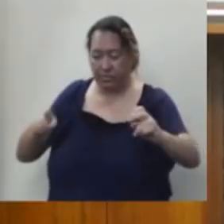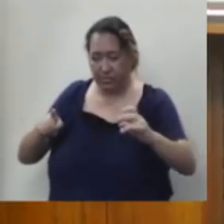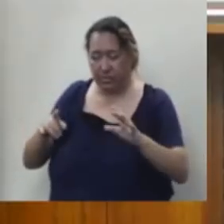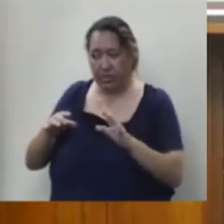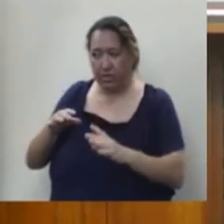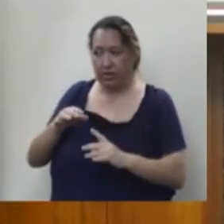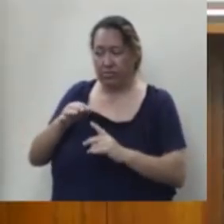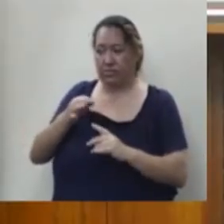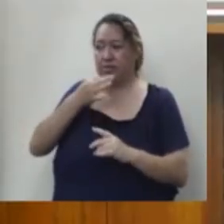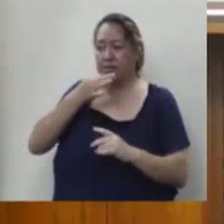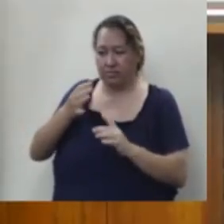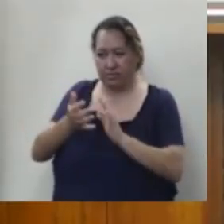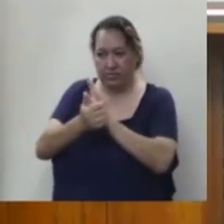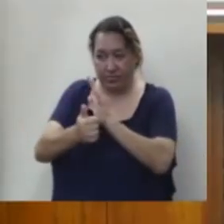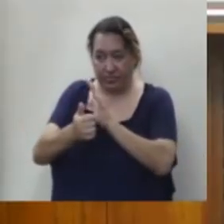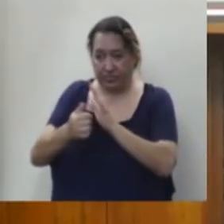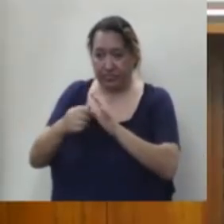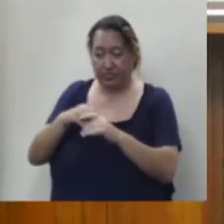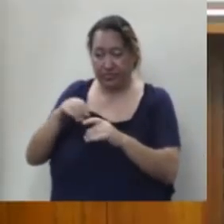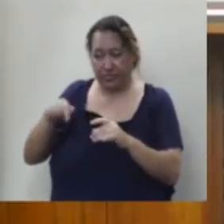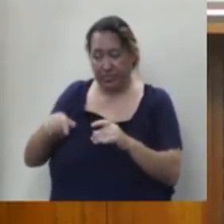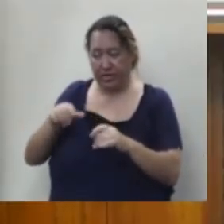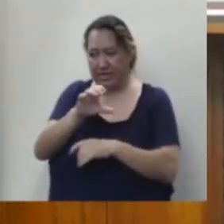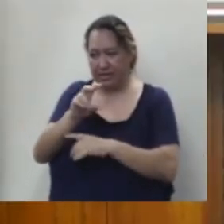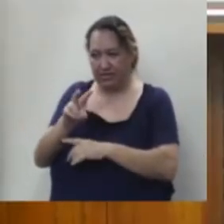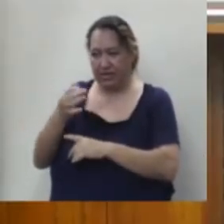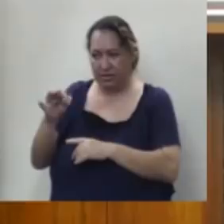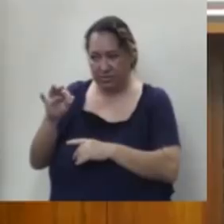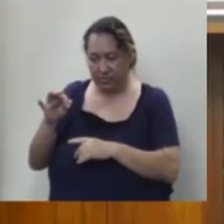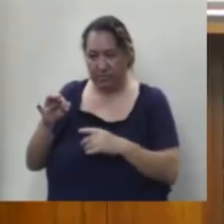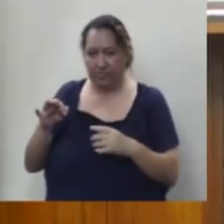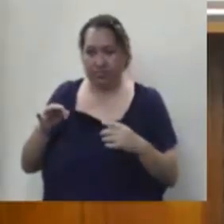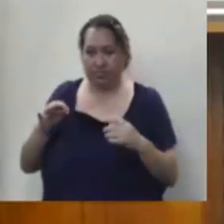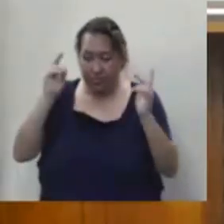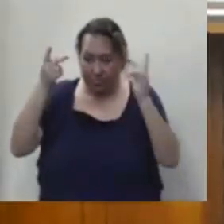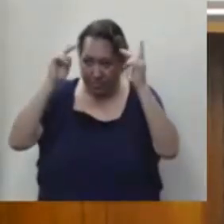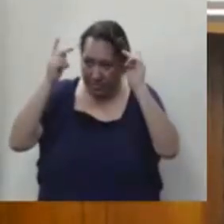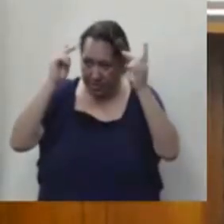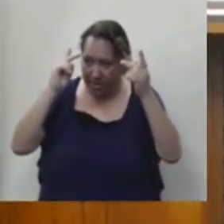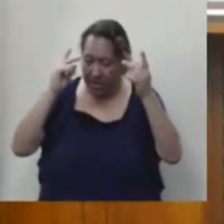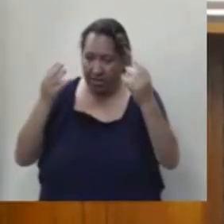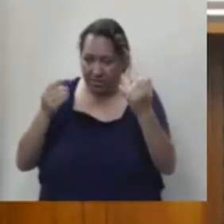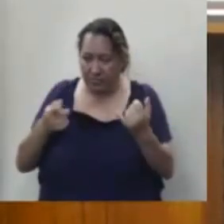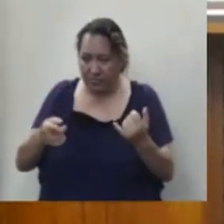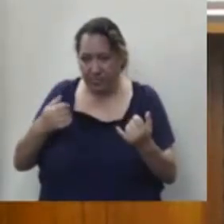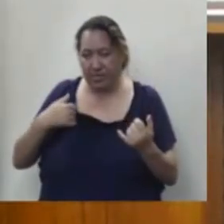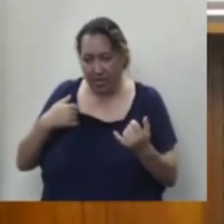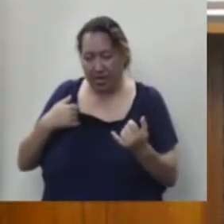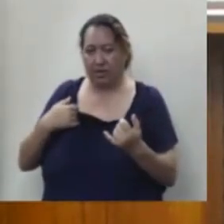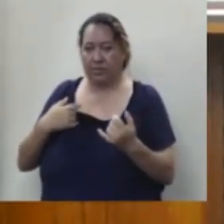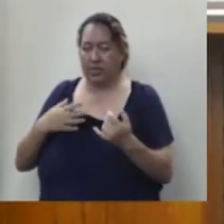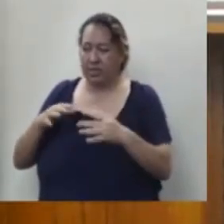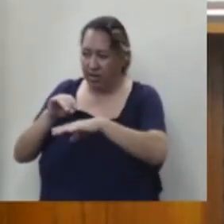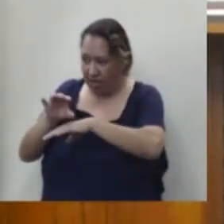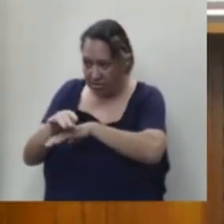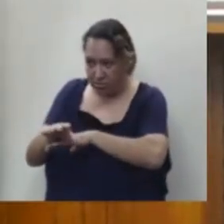whole coronavirus epidemic or pandemic, and of course, who have been advising him, along with 50